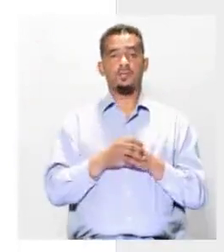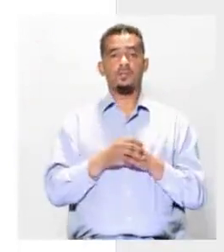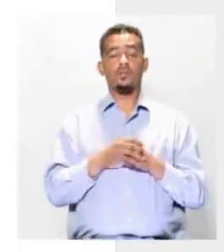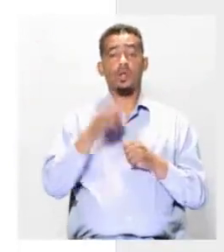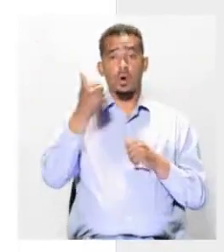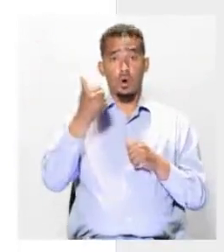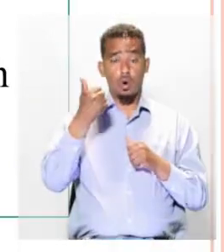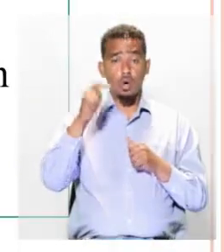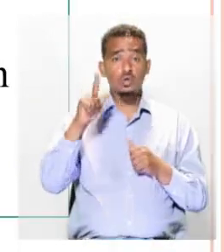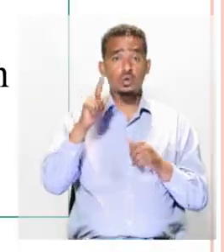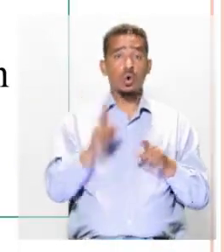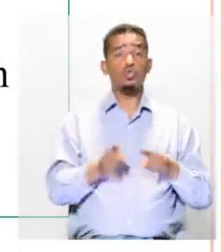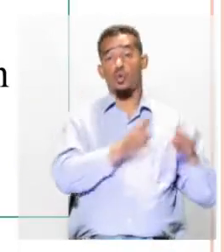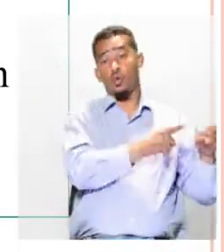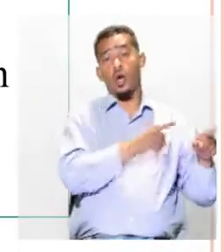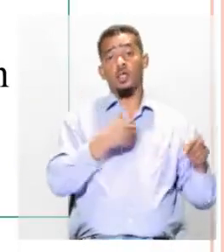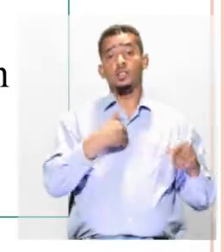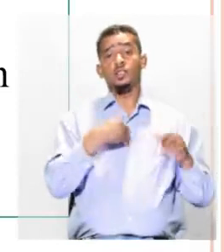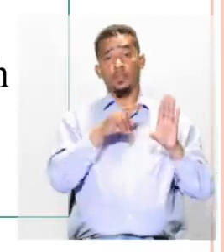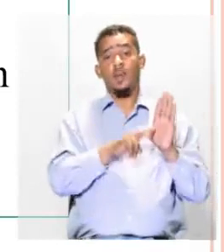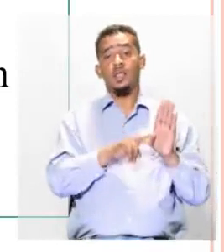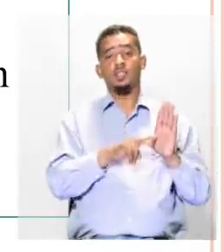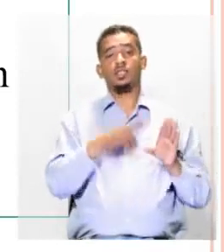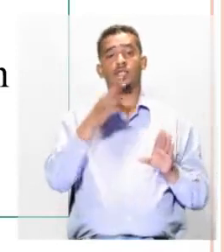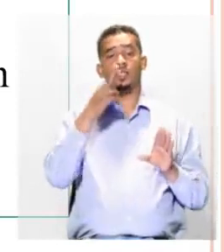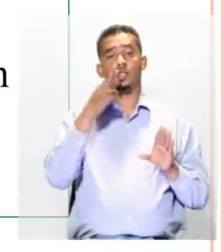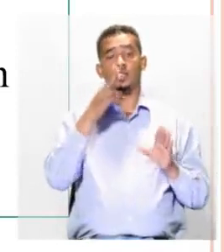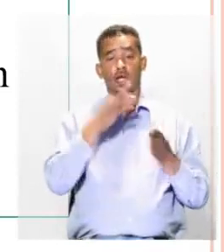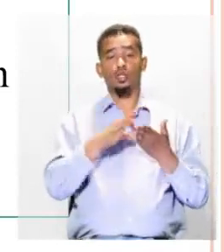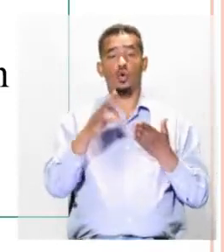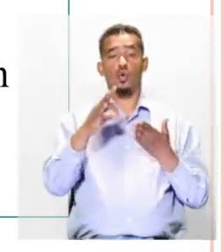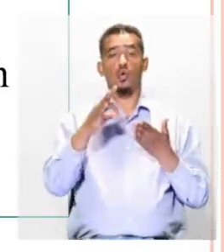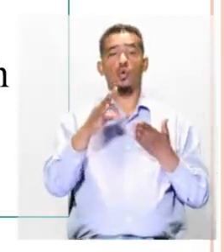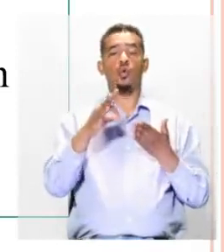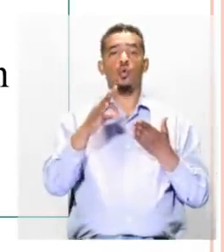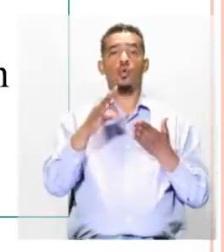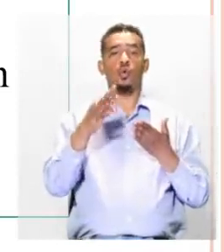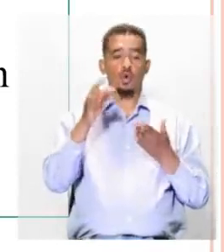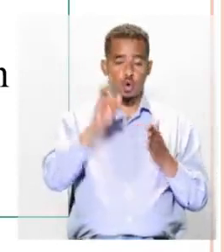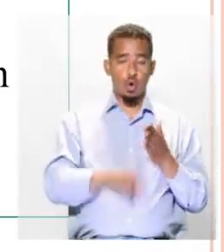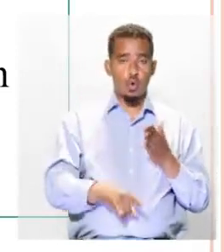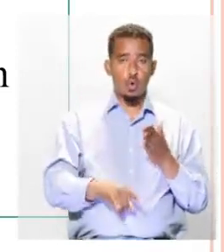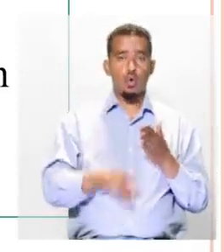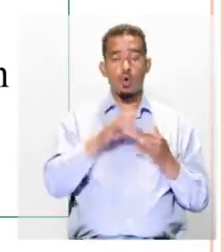And also it has high age dependency ratio, youth dependency ratio, and